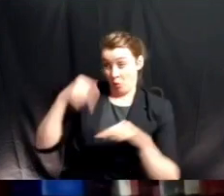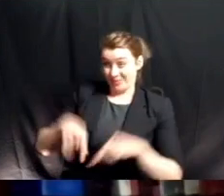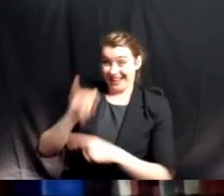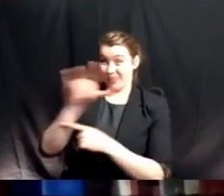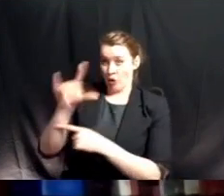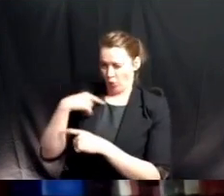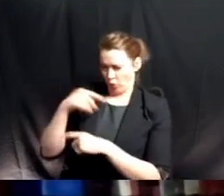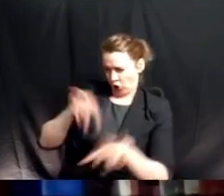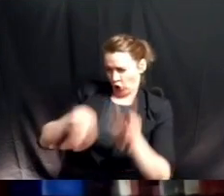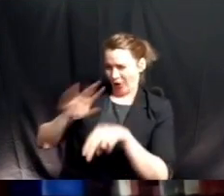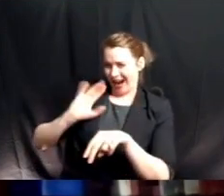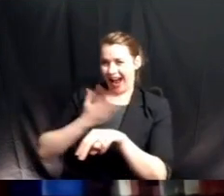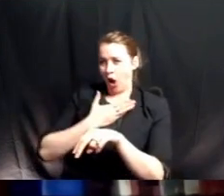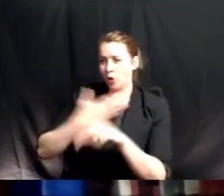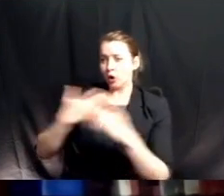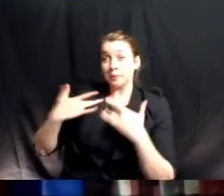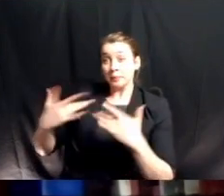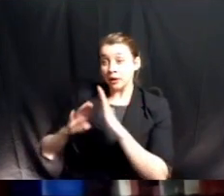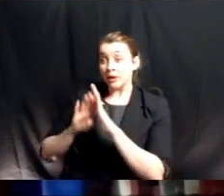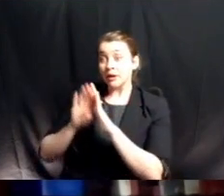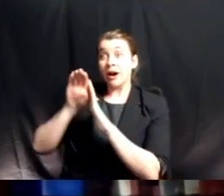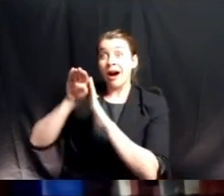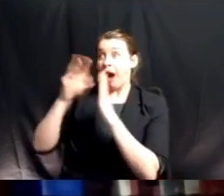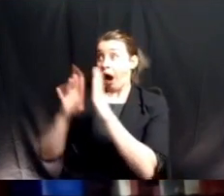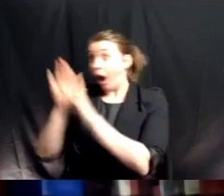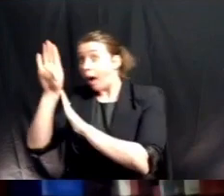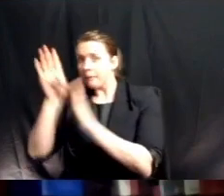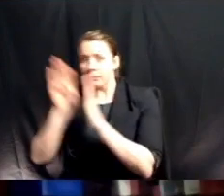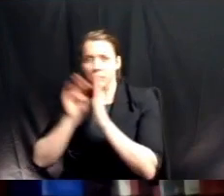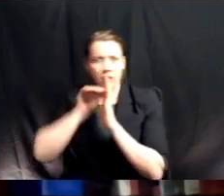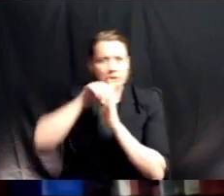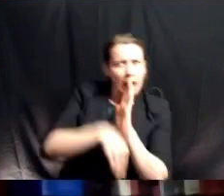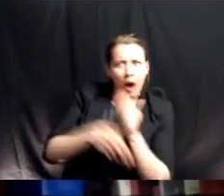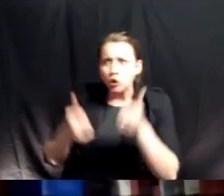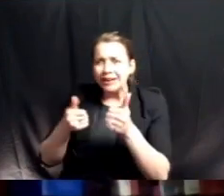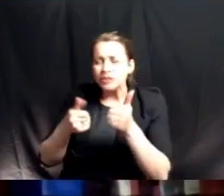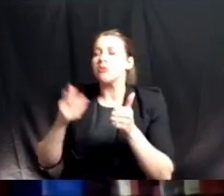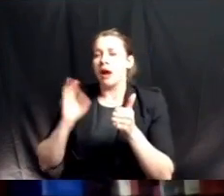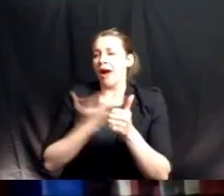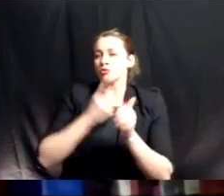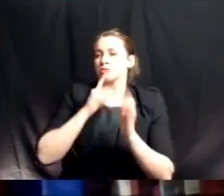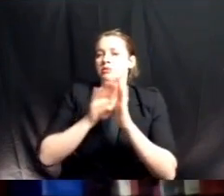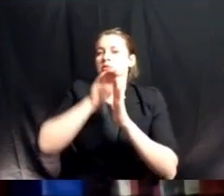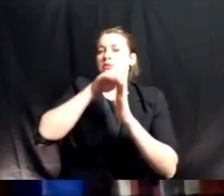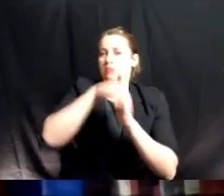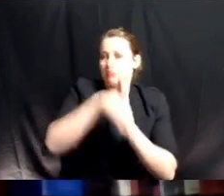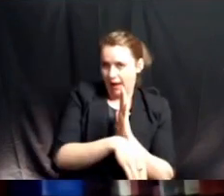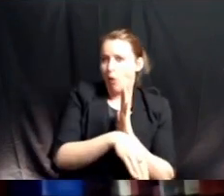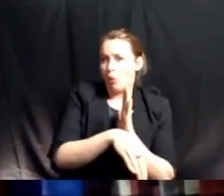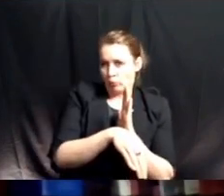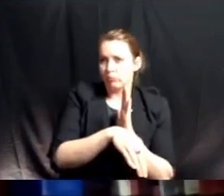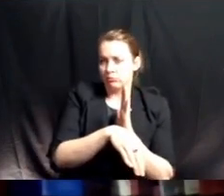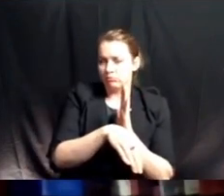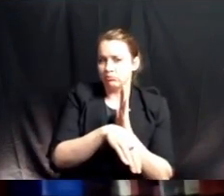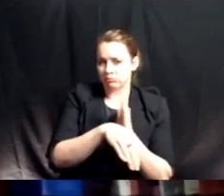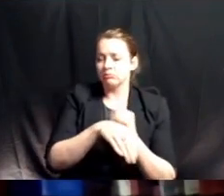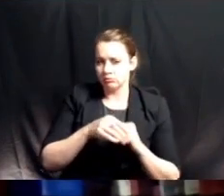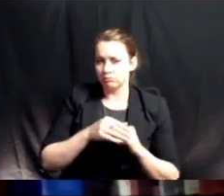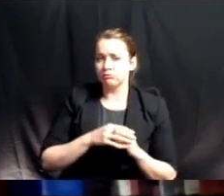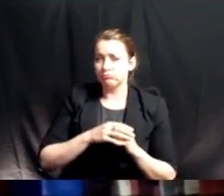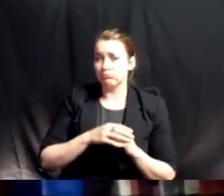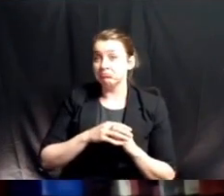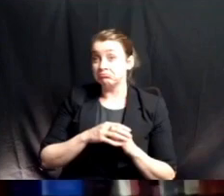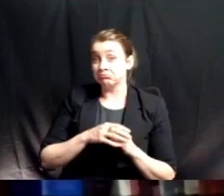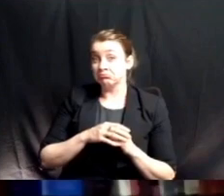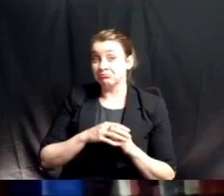region is downward. So I think that's a very good sign that, as of the end of a